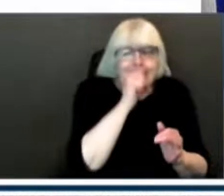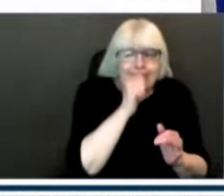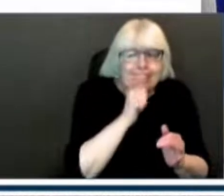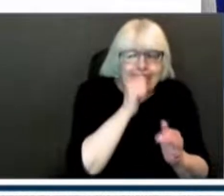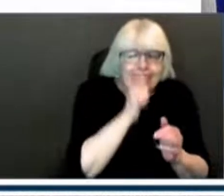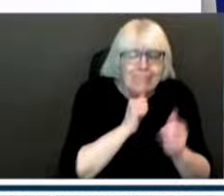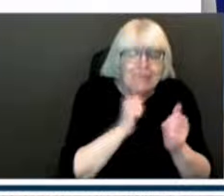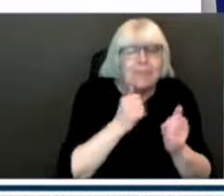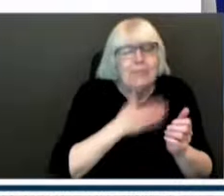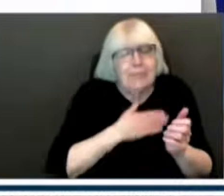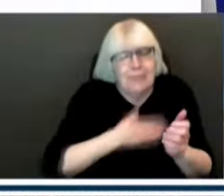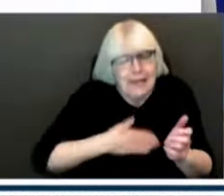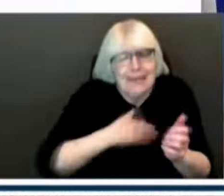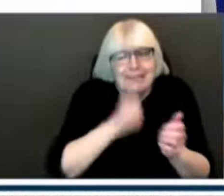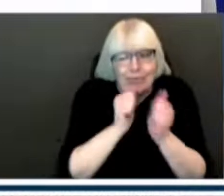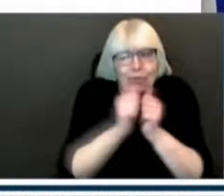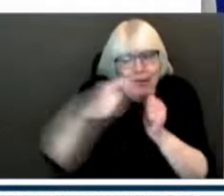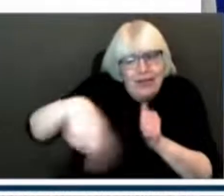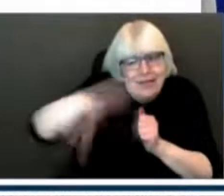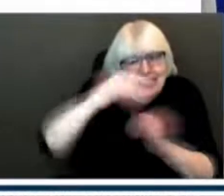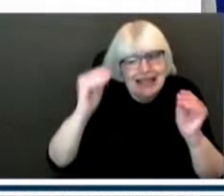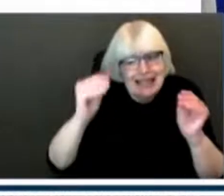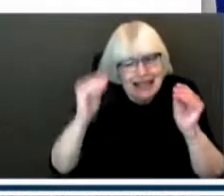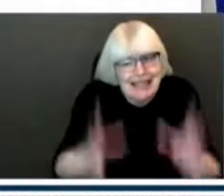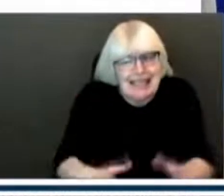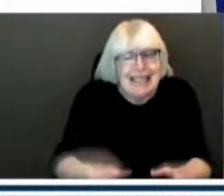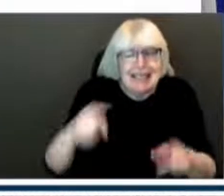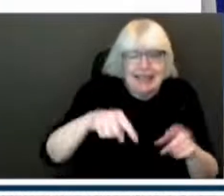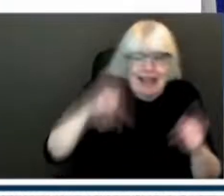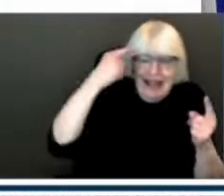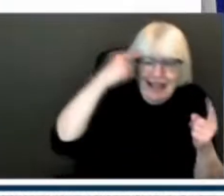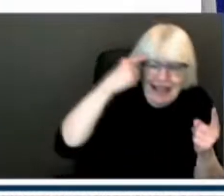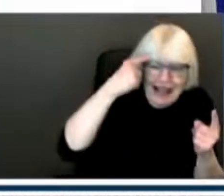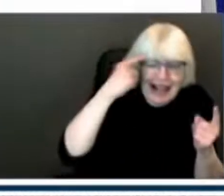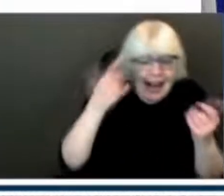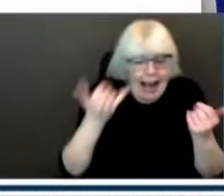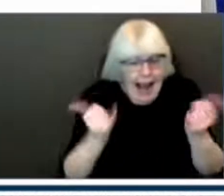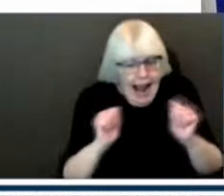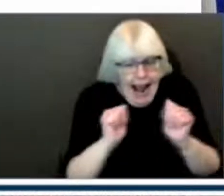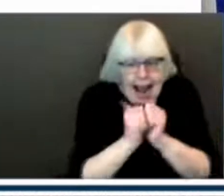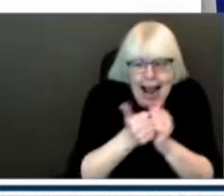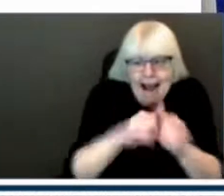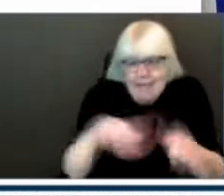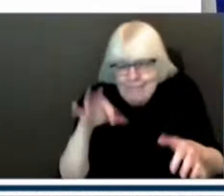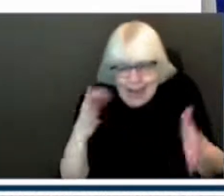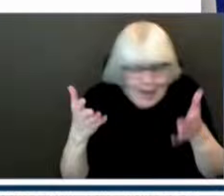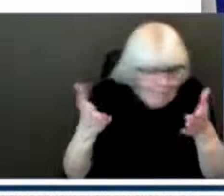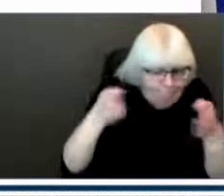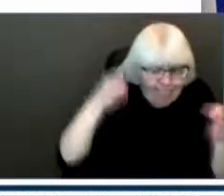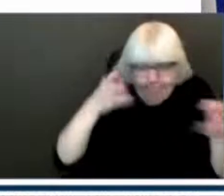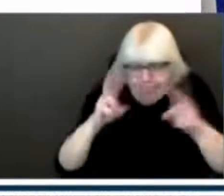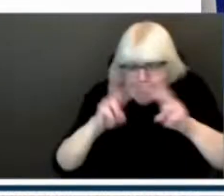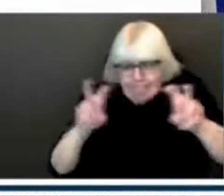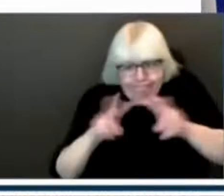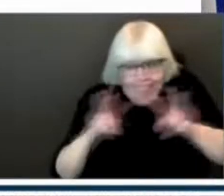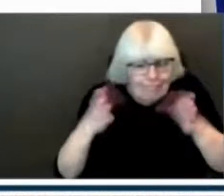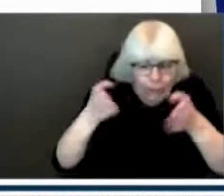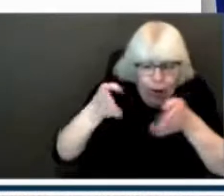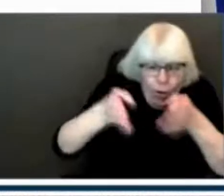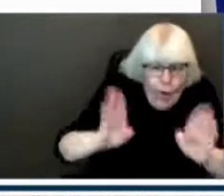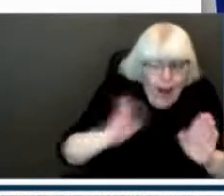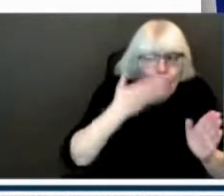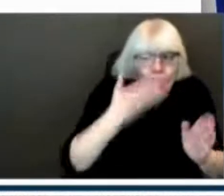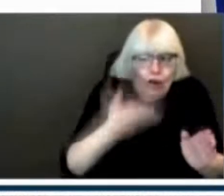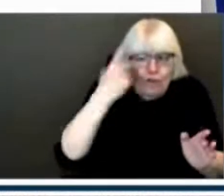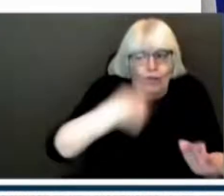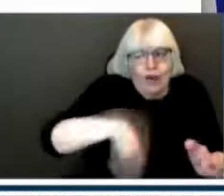as they strive to find the balance between student well-being and student achievement. Just as we have had to adjust